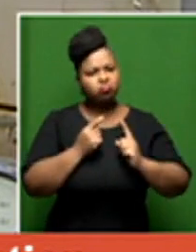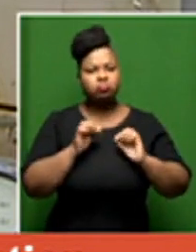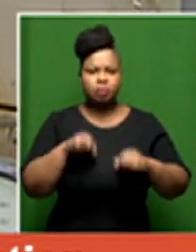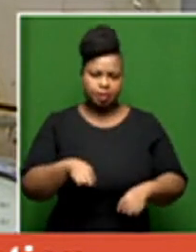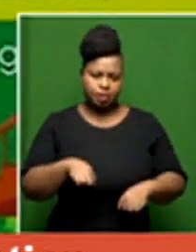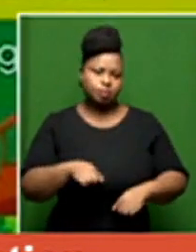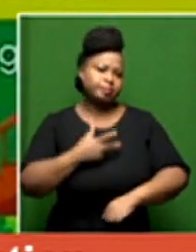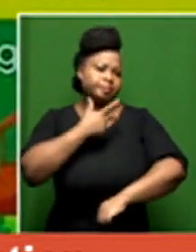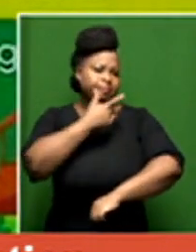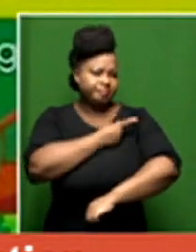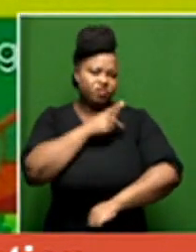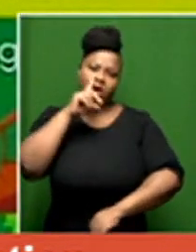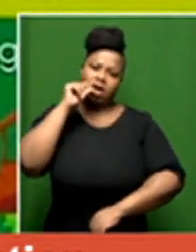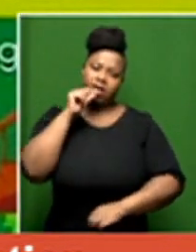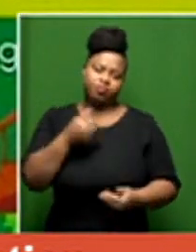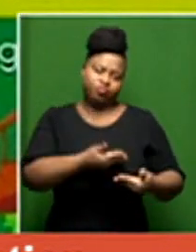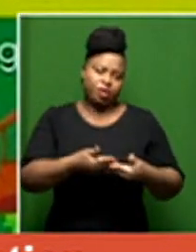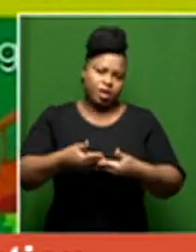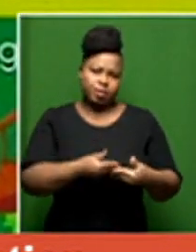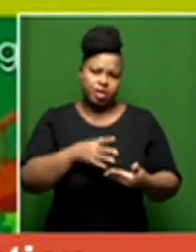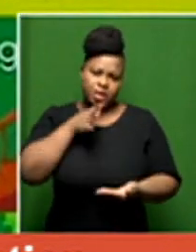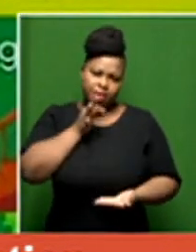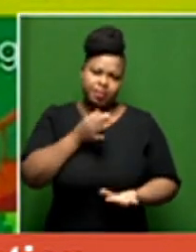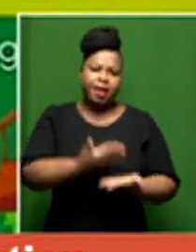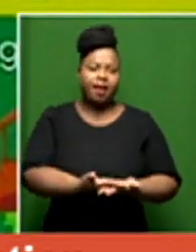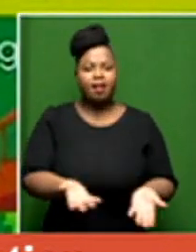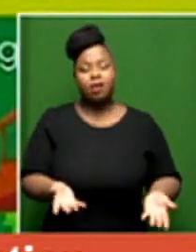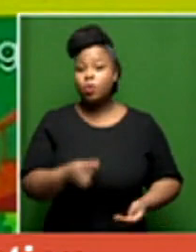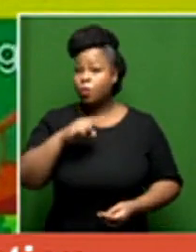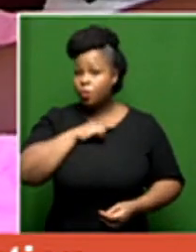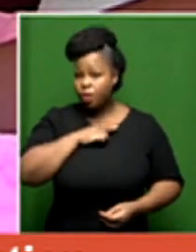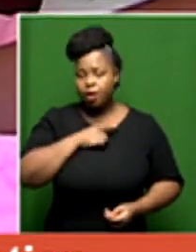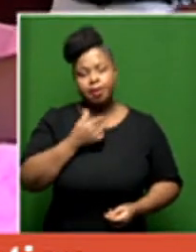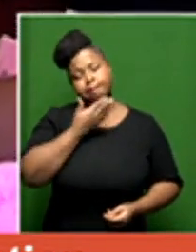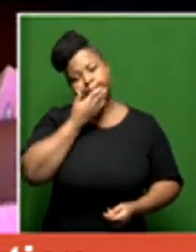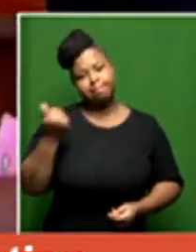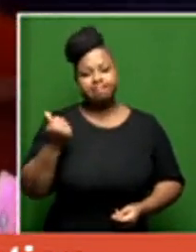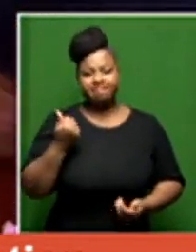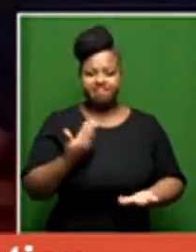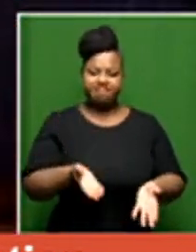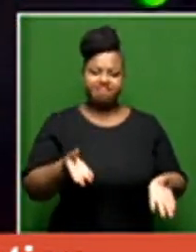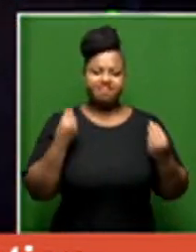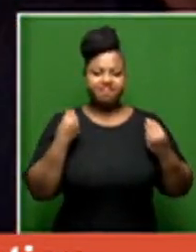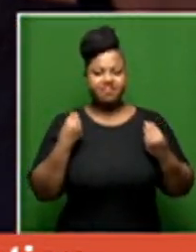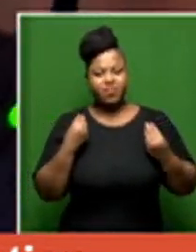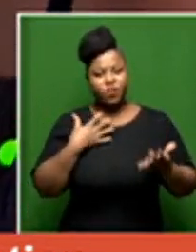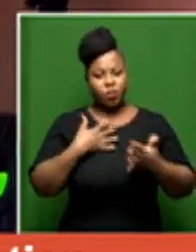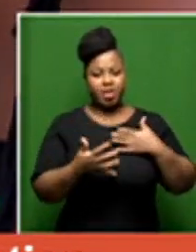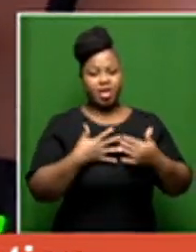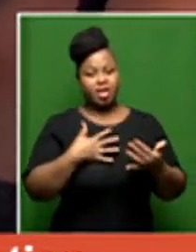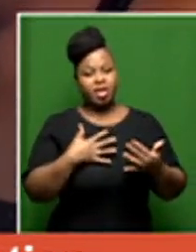and vaccinate their children so that they can get the best of